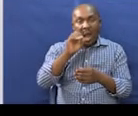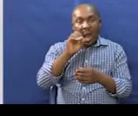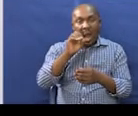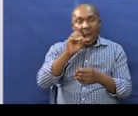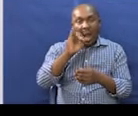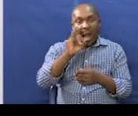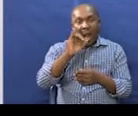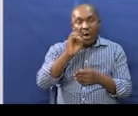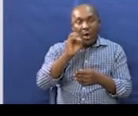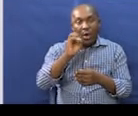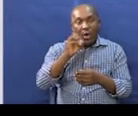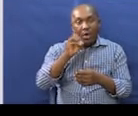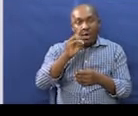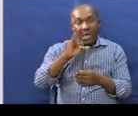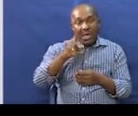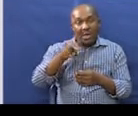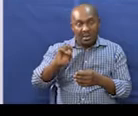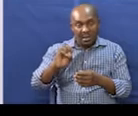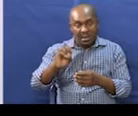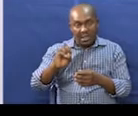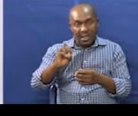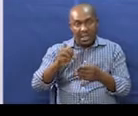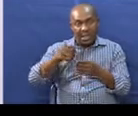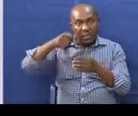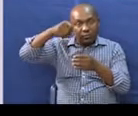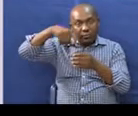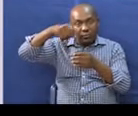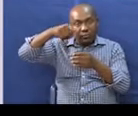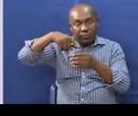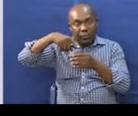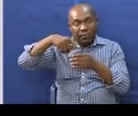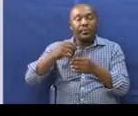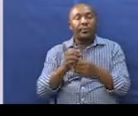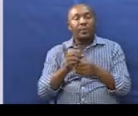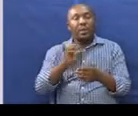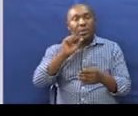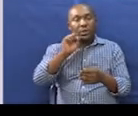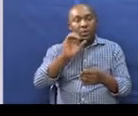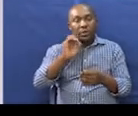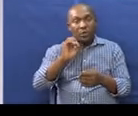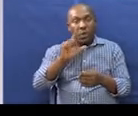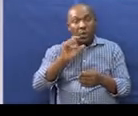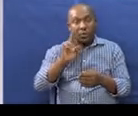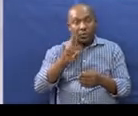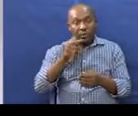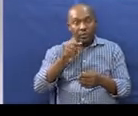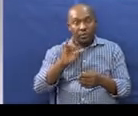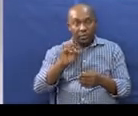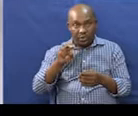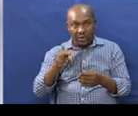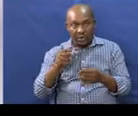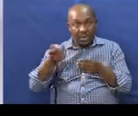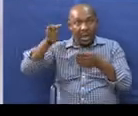were added. 2 drops of iodine solution were added,